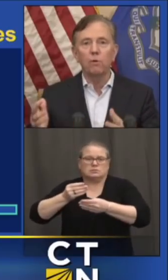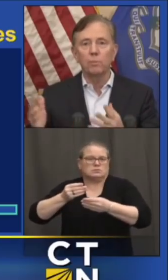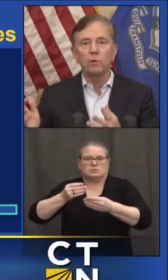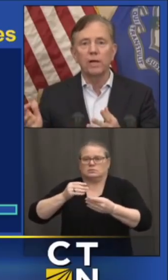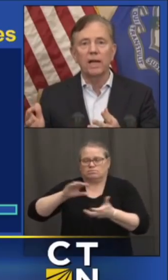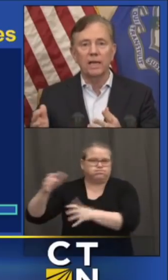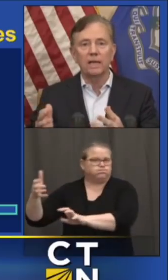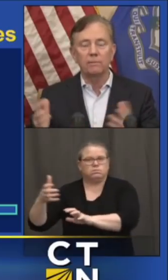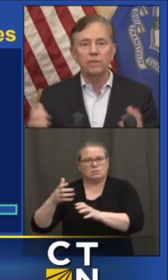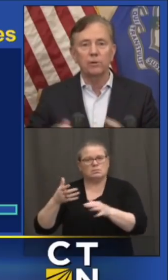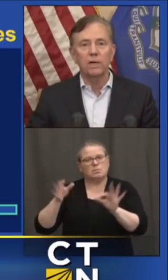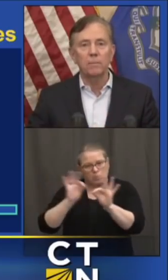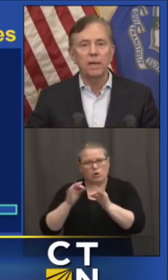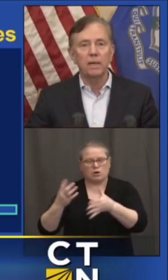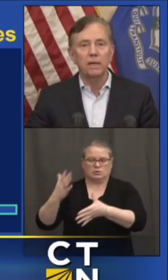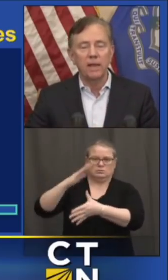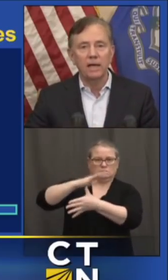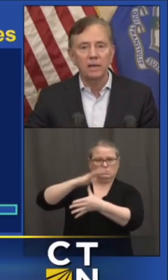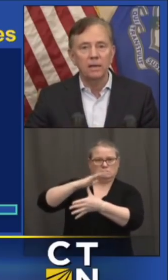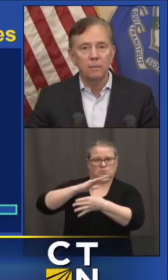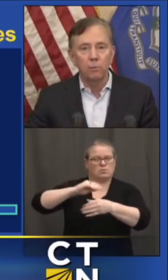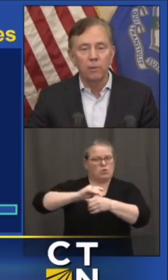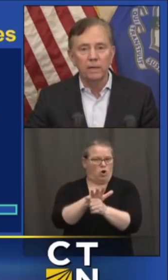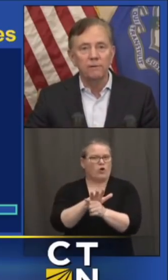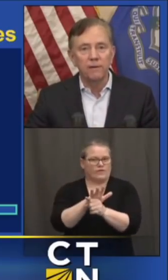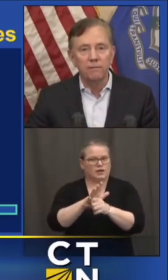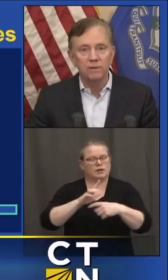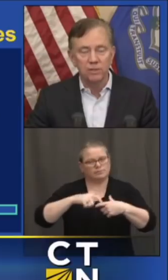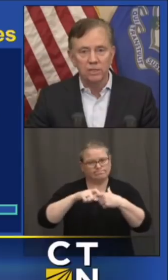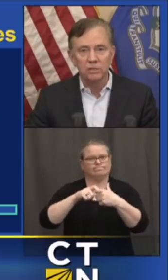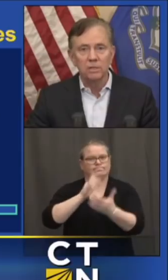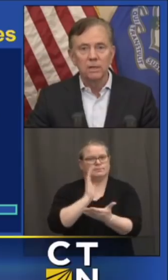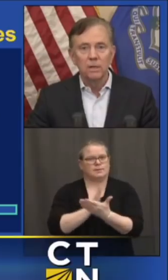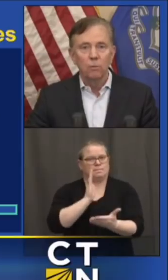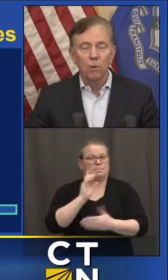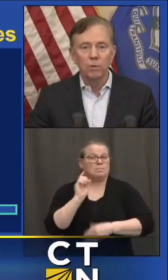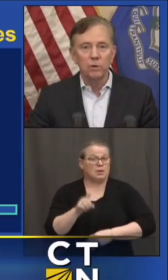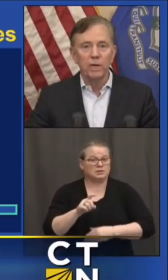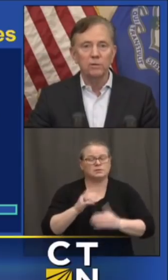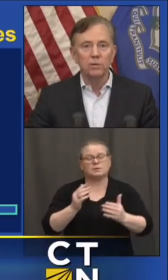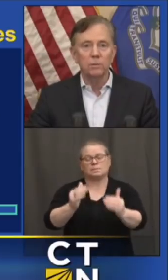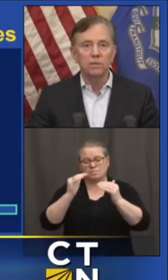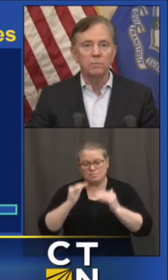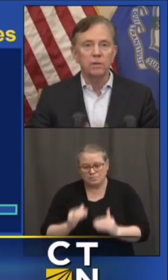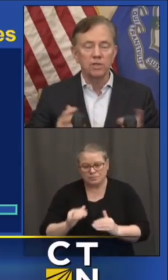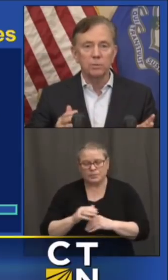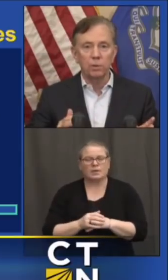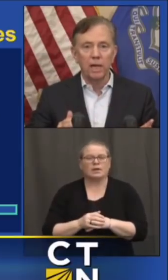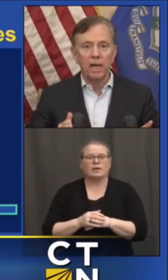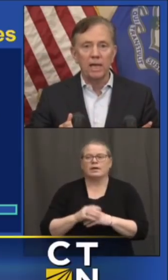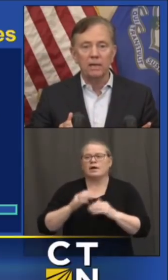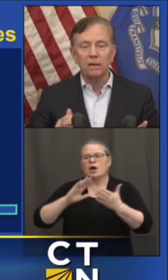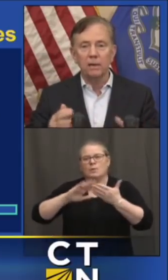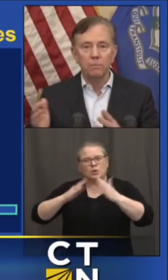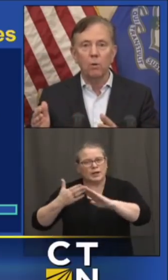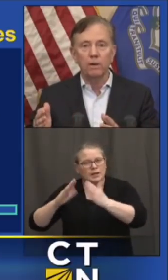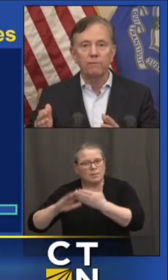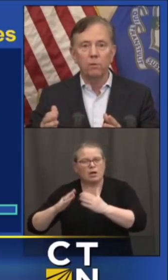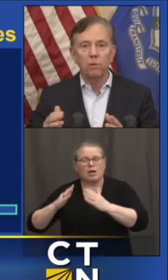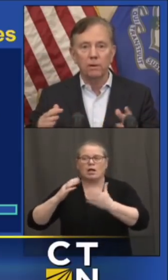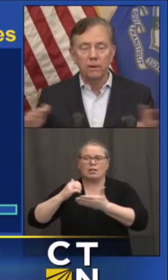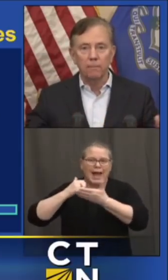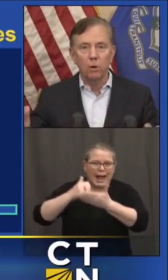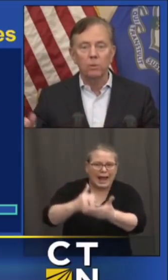more affordable Connecticut. We tried to make that a point of emphasis. What we're doing in terms of municipal aid